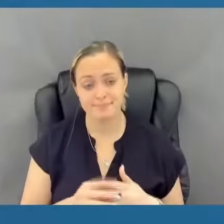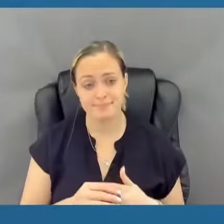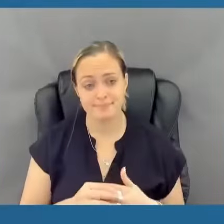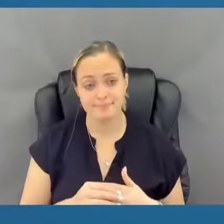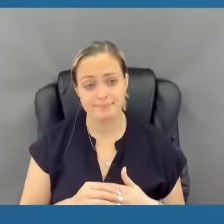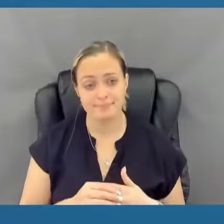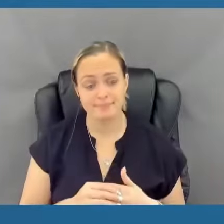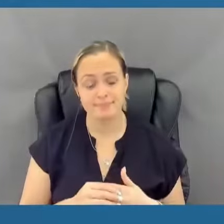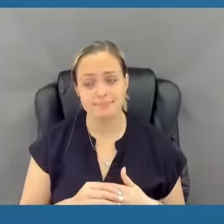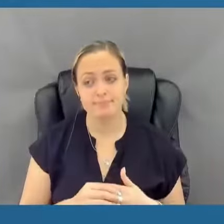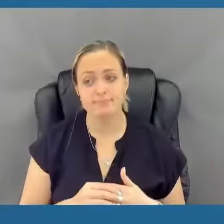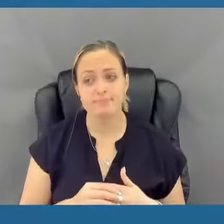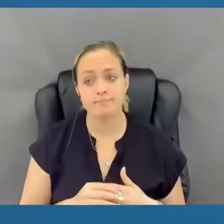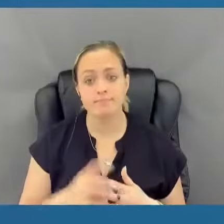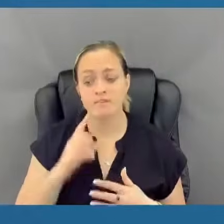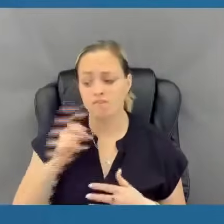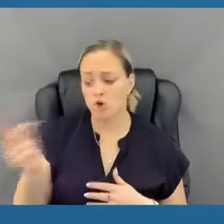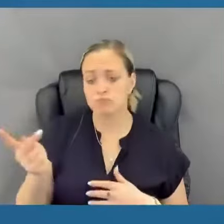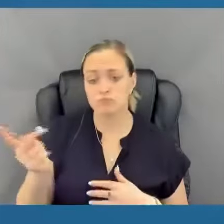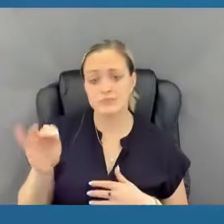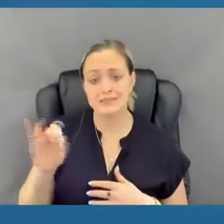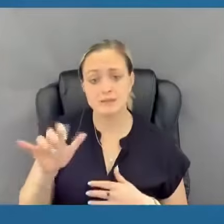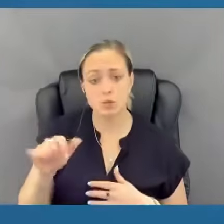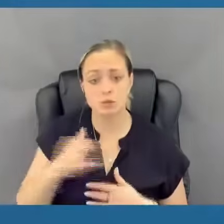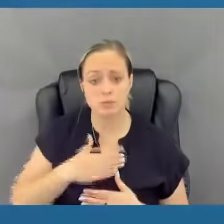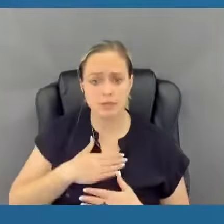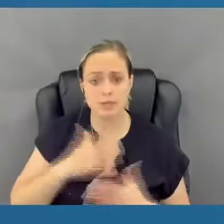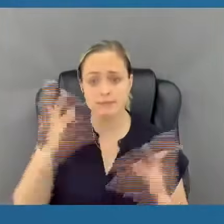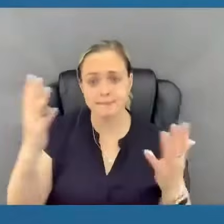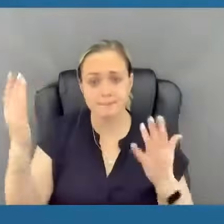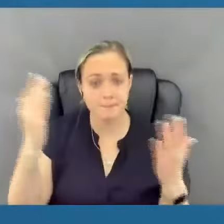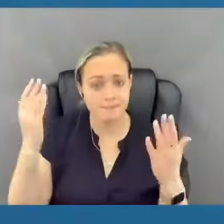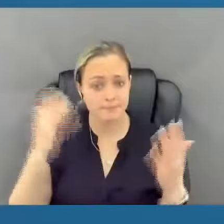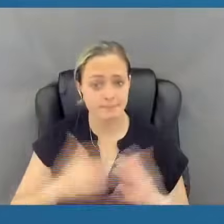Let's give it up for the Seagulls, please.